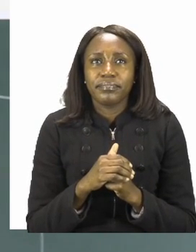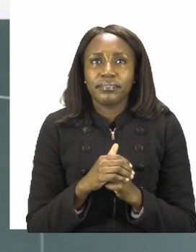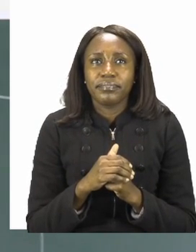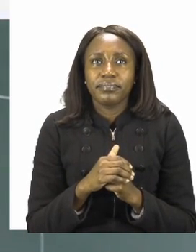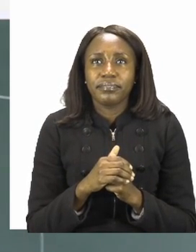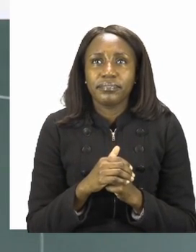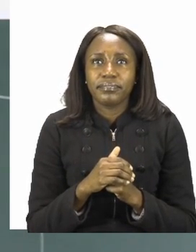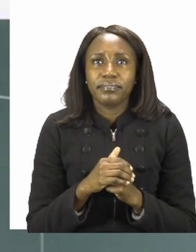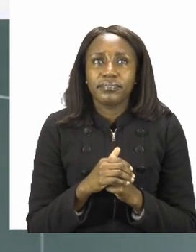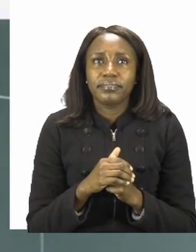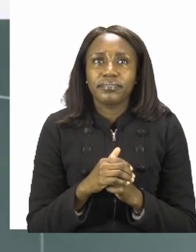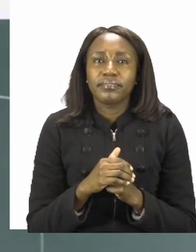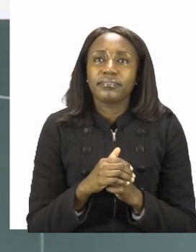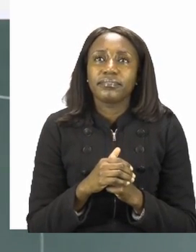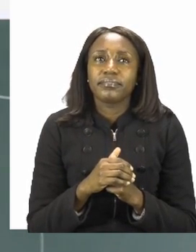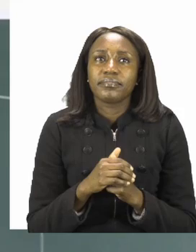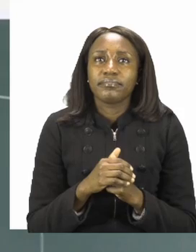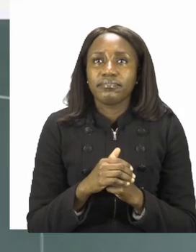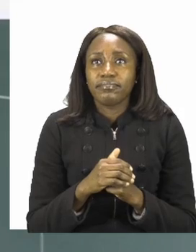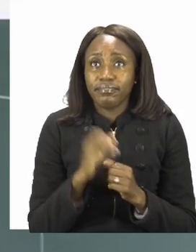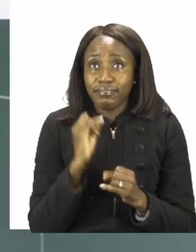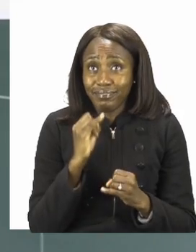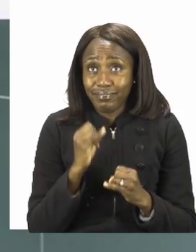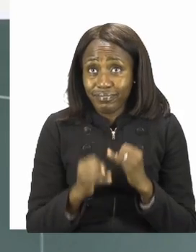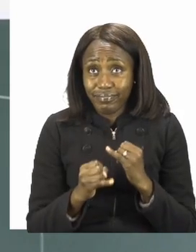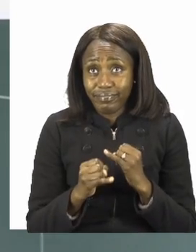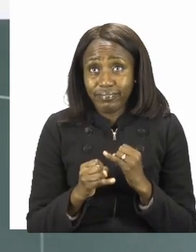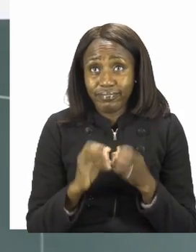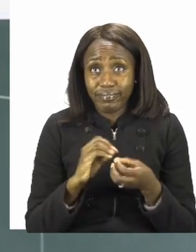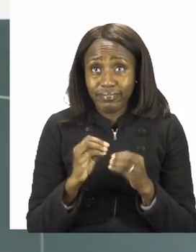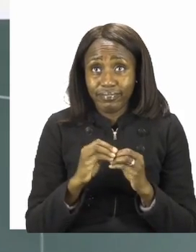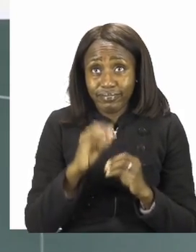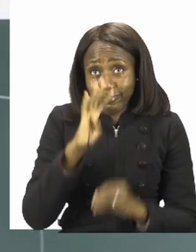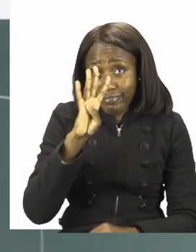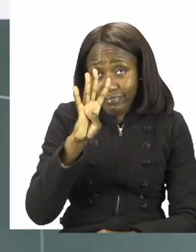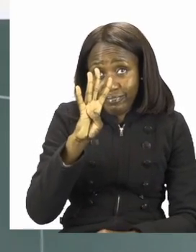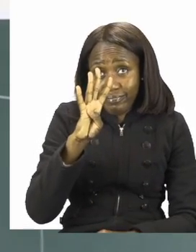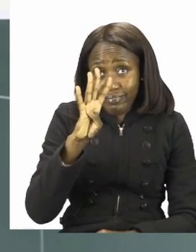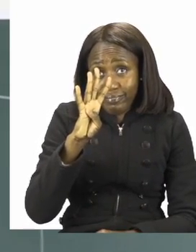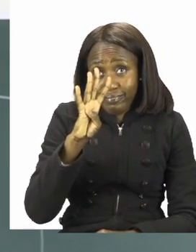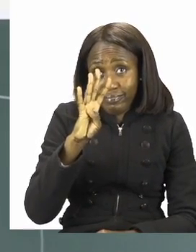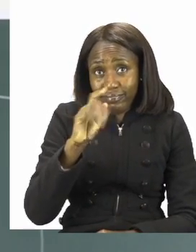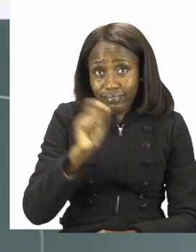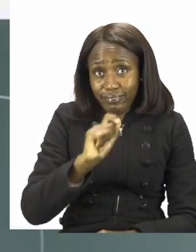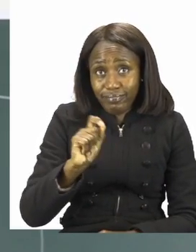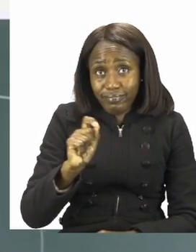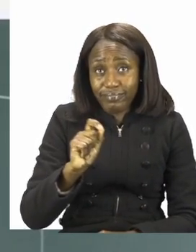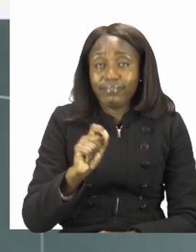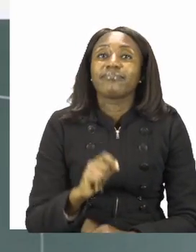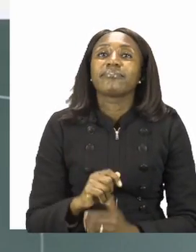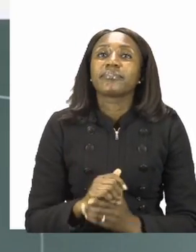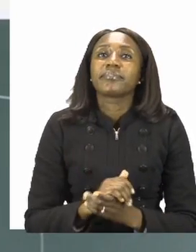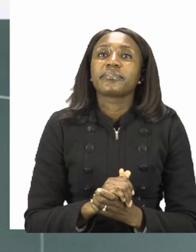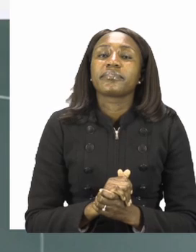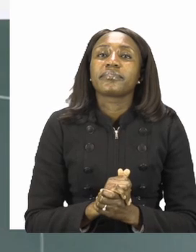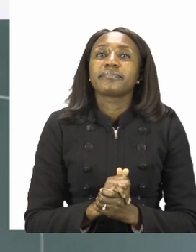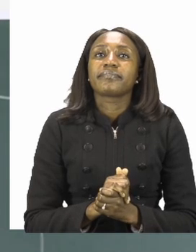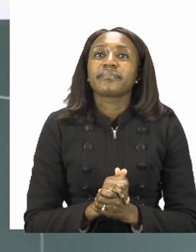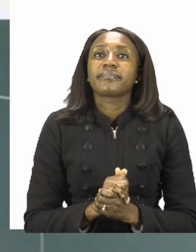the next number, or rather the last one we're going to write outside of the circle is number